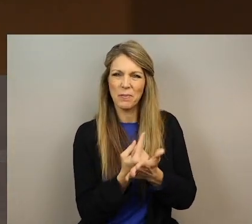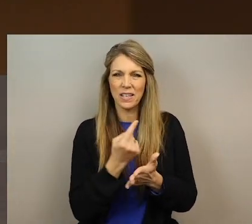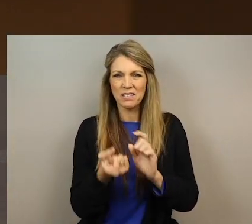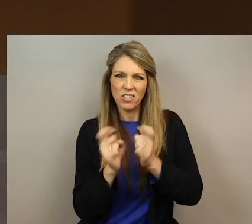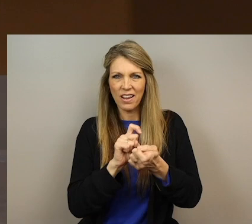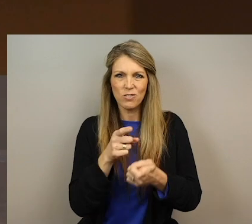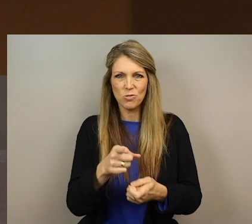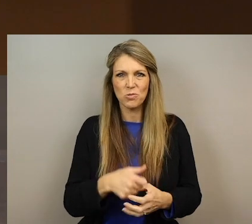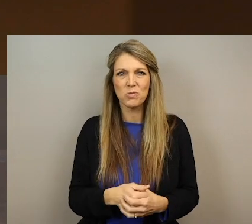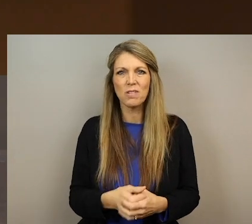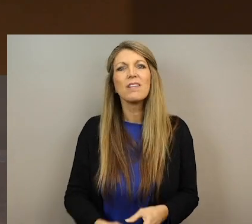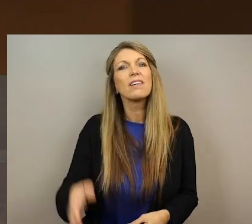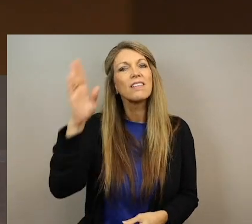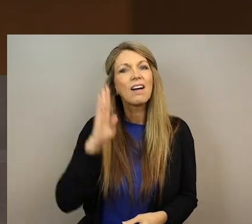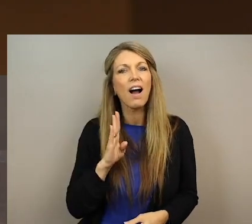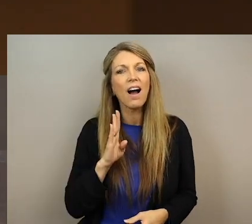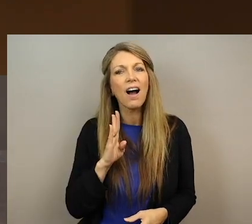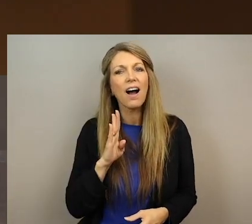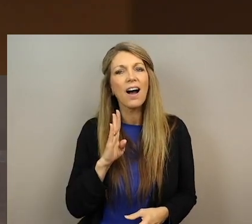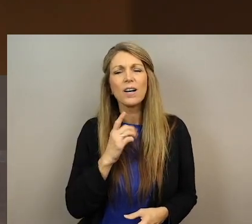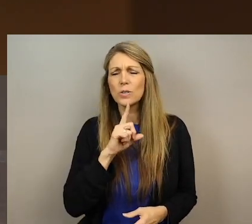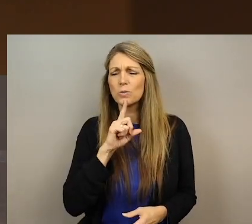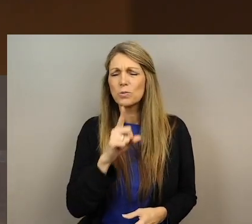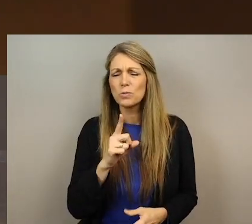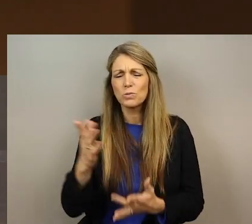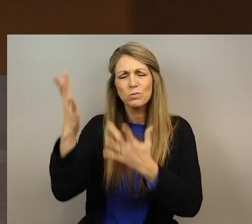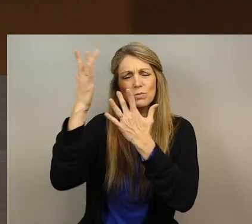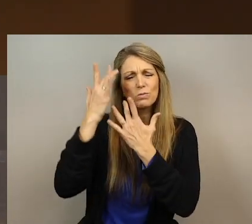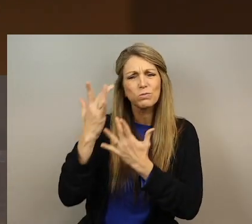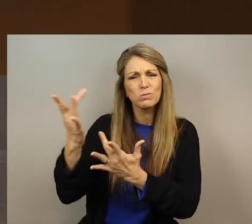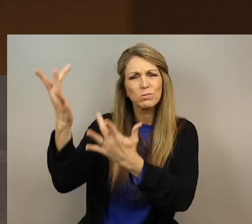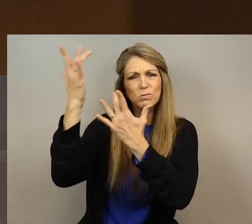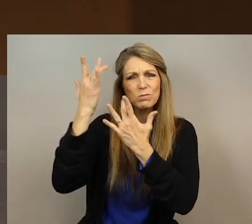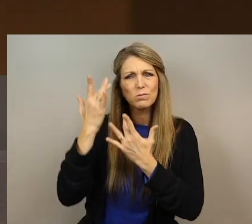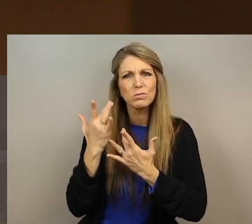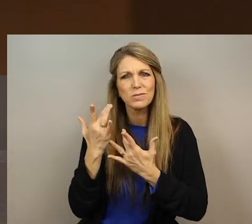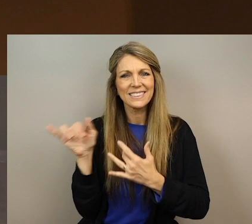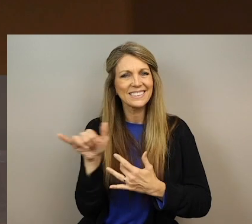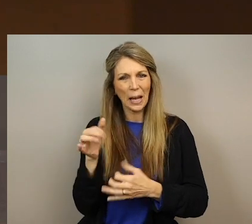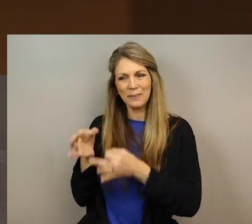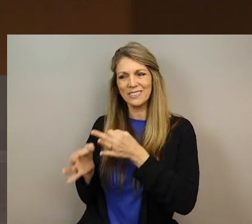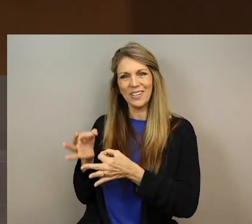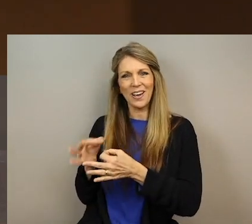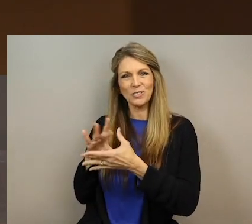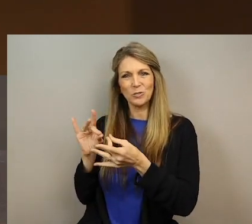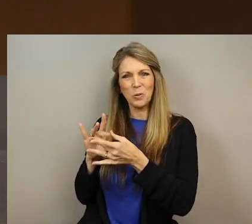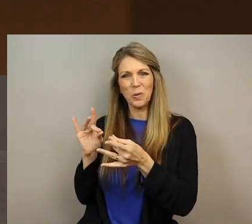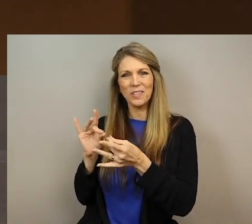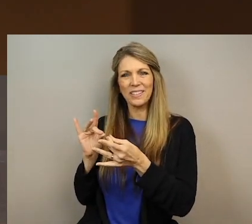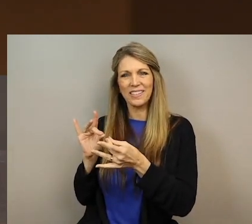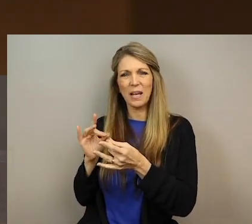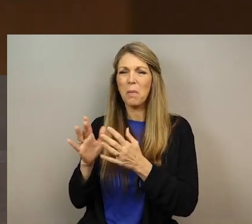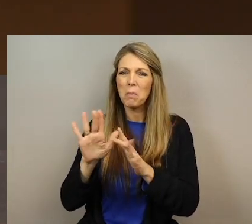something. "But God, being rich in mercy." Remember that judge got down, showed